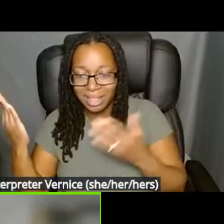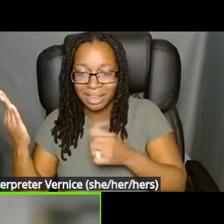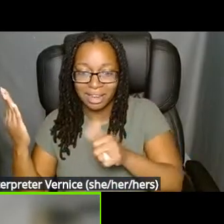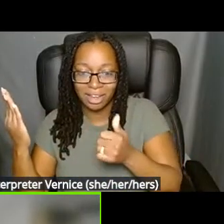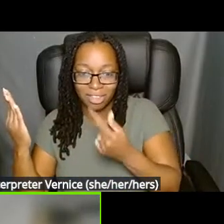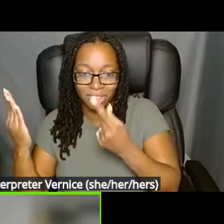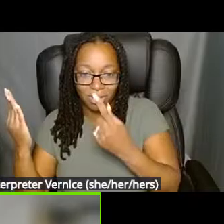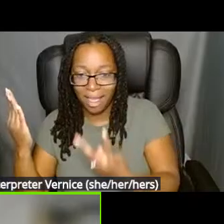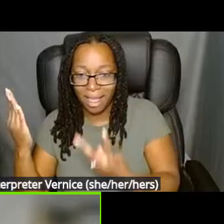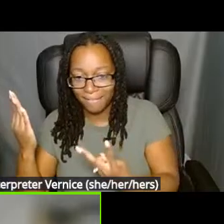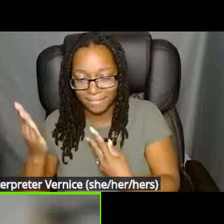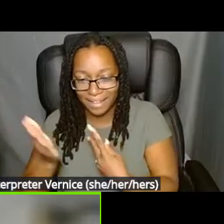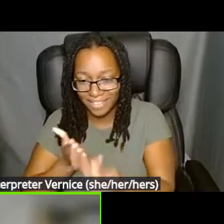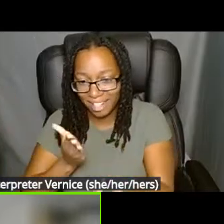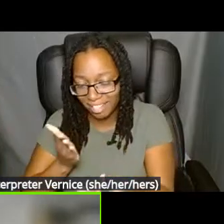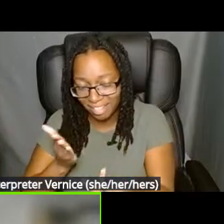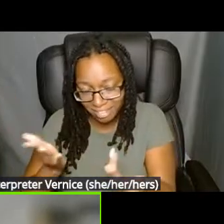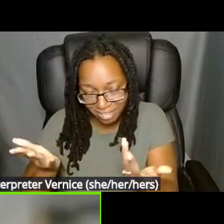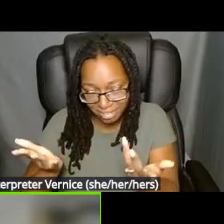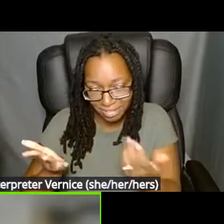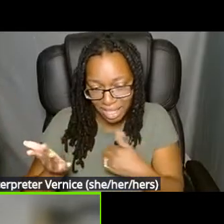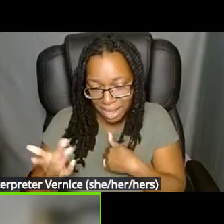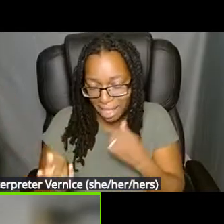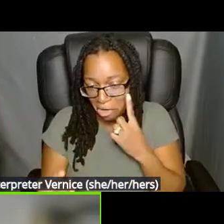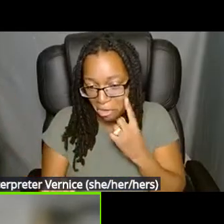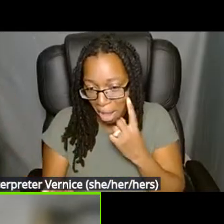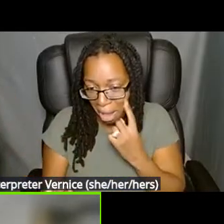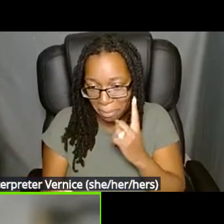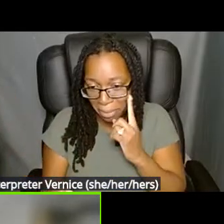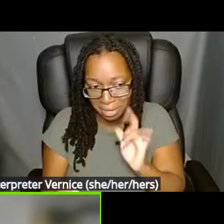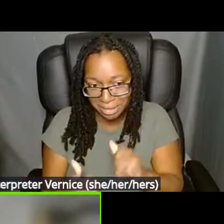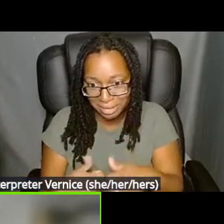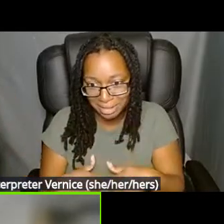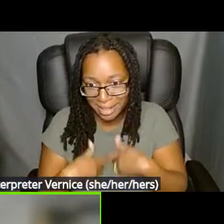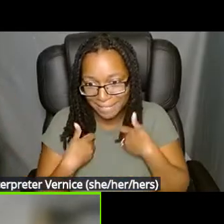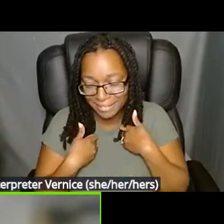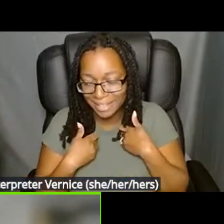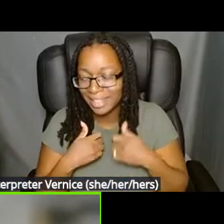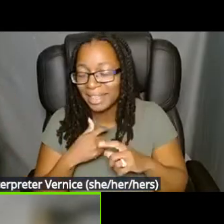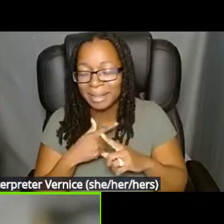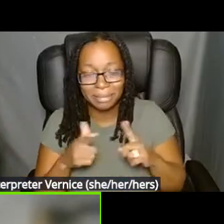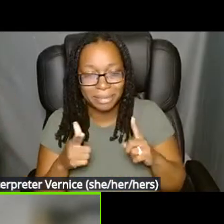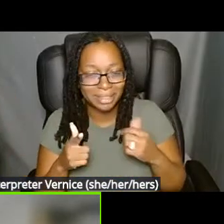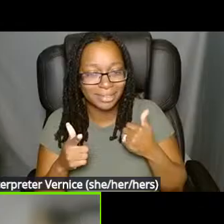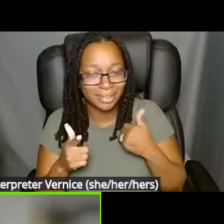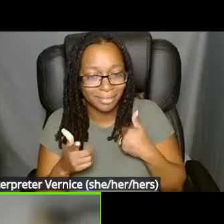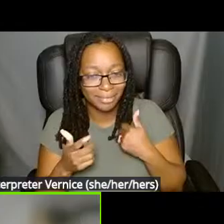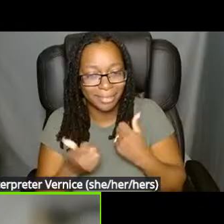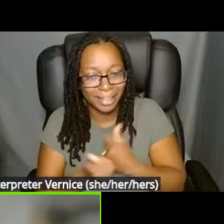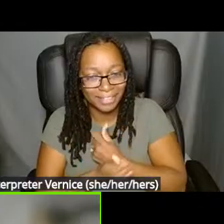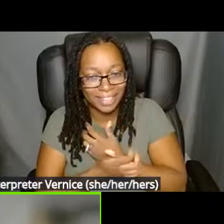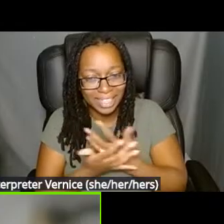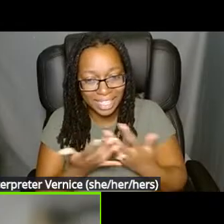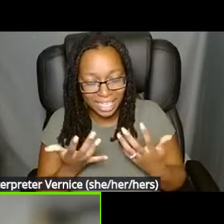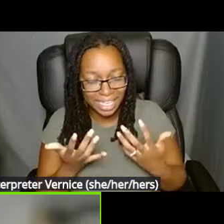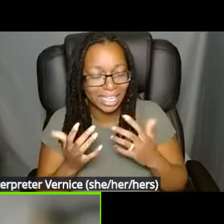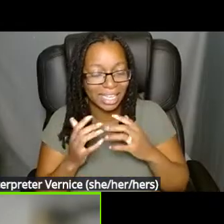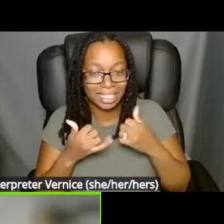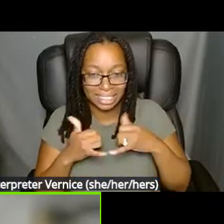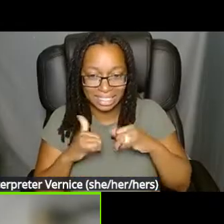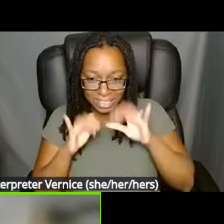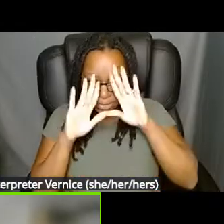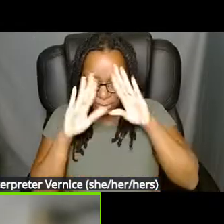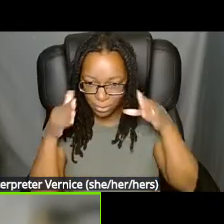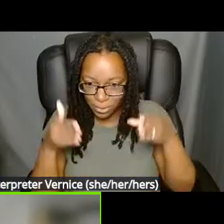it because that's life. So all that, and then still having a focus and still having to be able to multitask is a skill